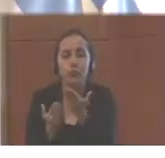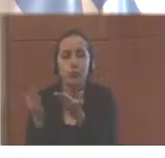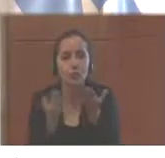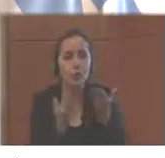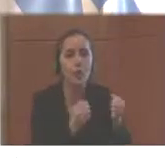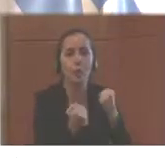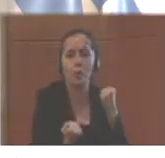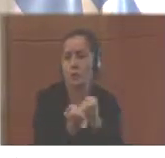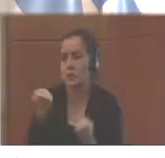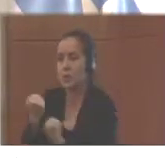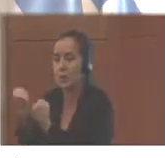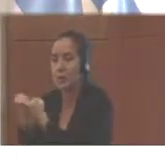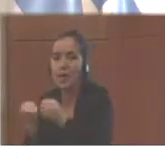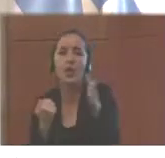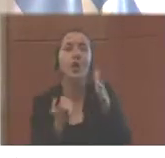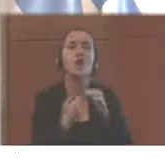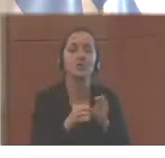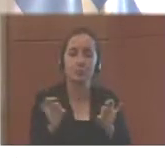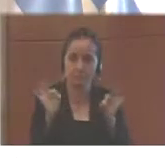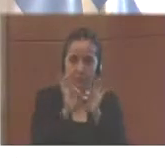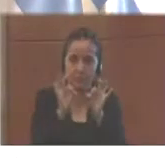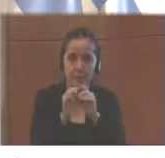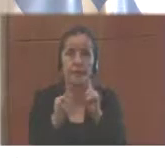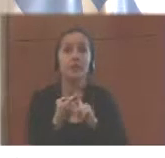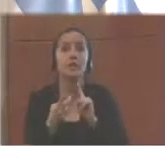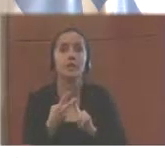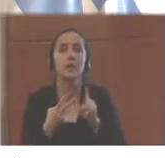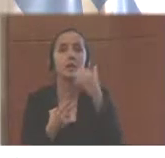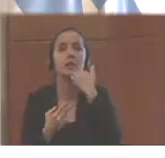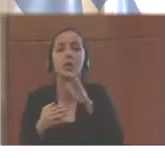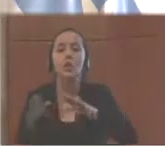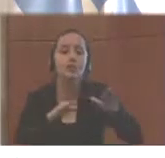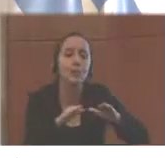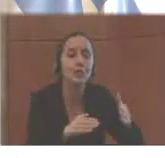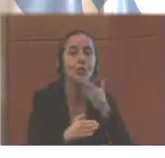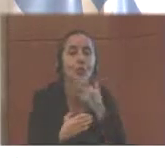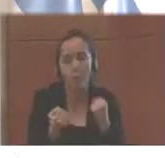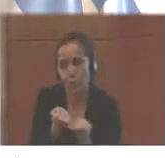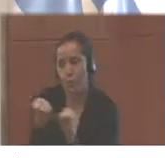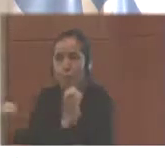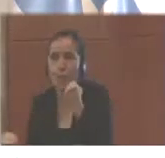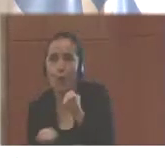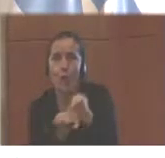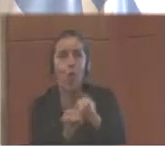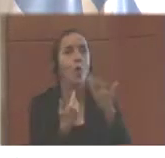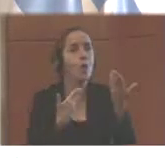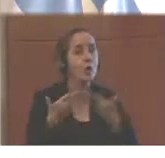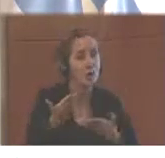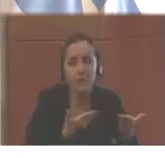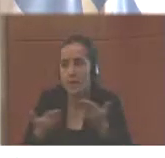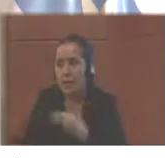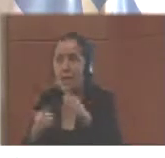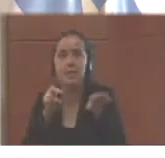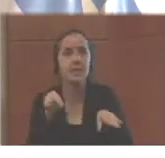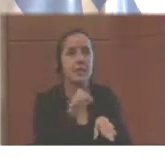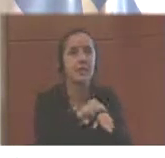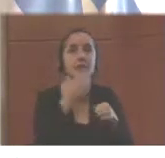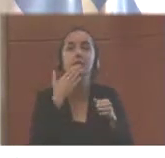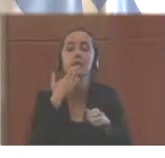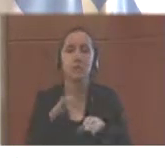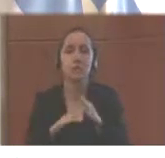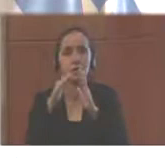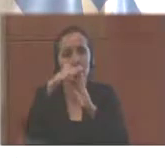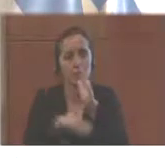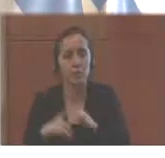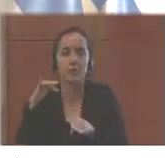cycle of risks, and also exchanging experiences, and to establish cooperation mechanisms to coordinate national